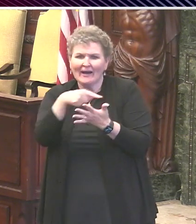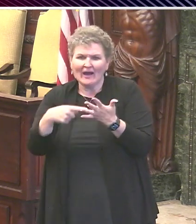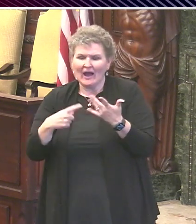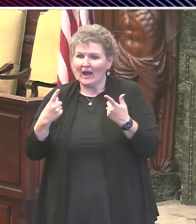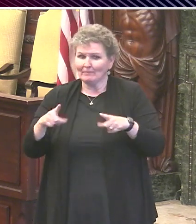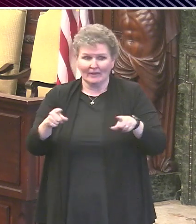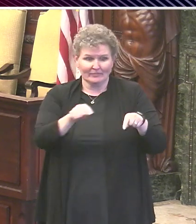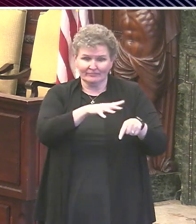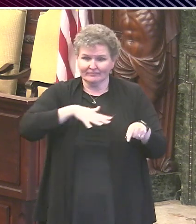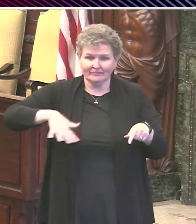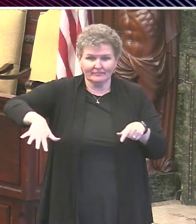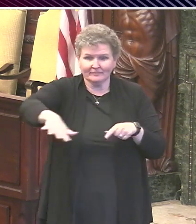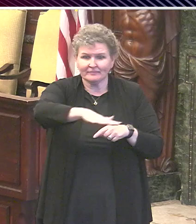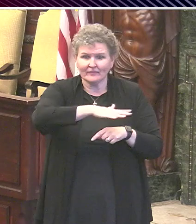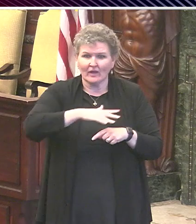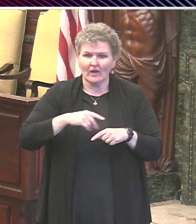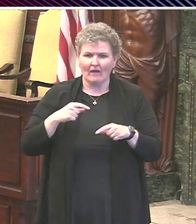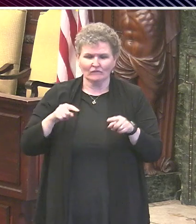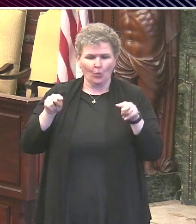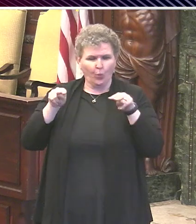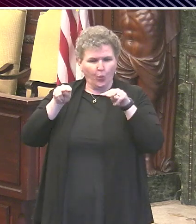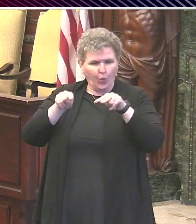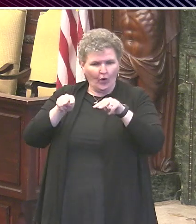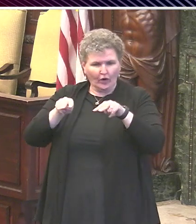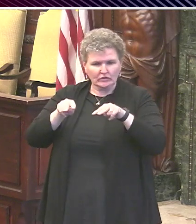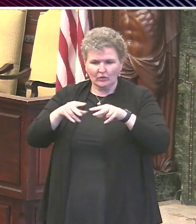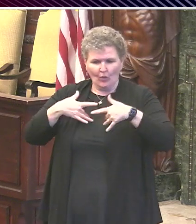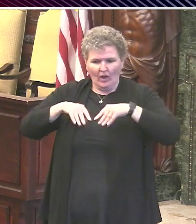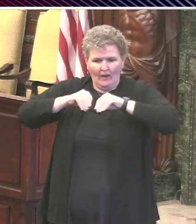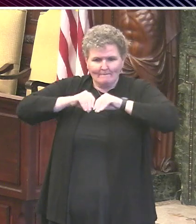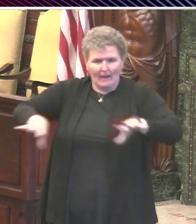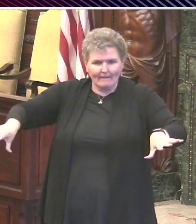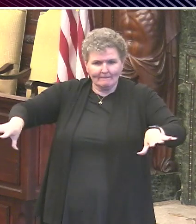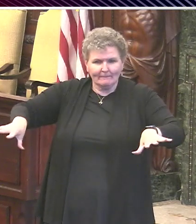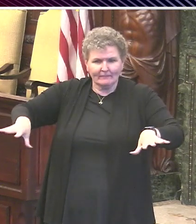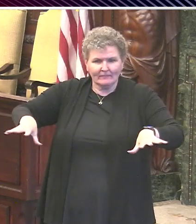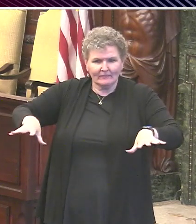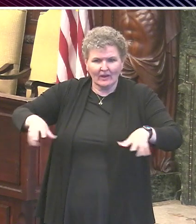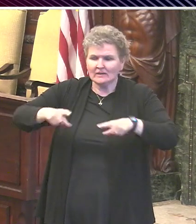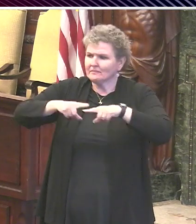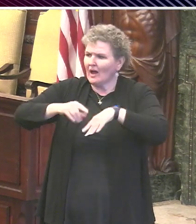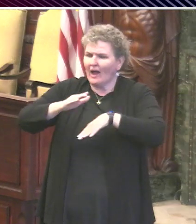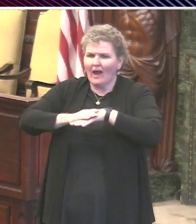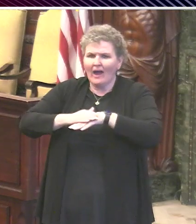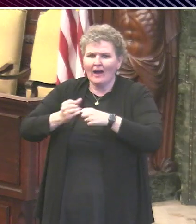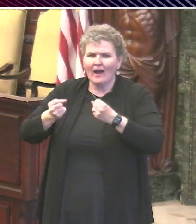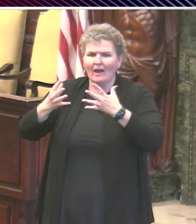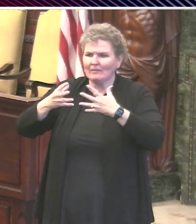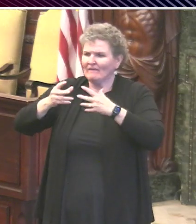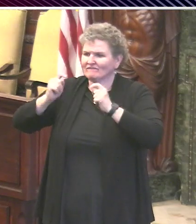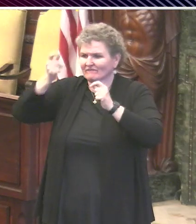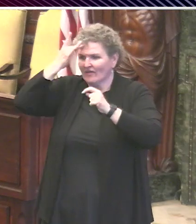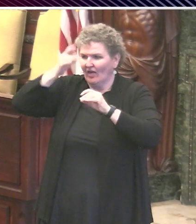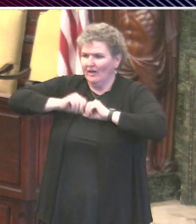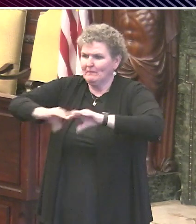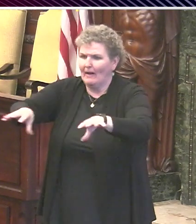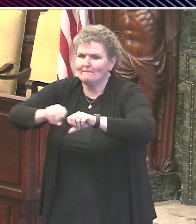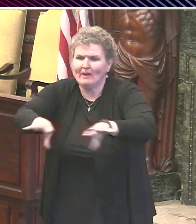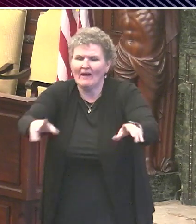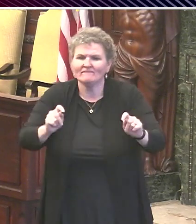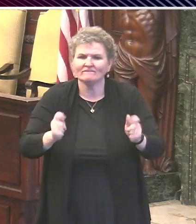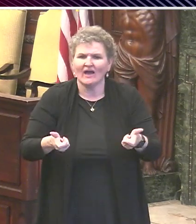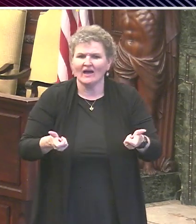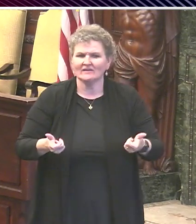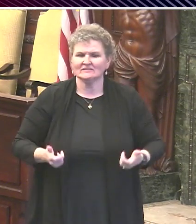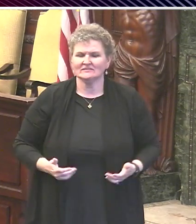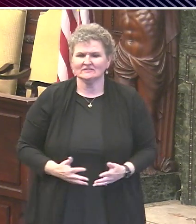finding evidence of spread. It really depends on how much spread we're talking about. Okay, and last question is, I know New York has